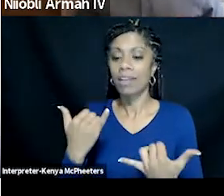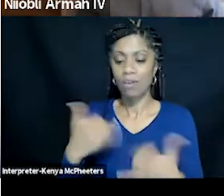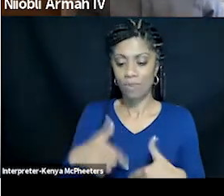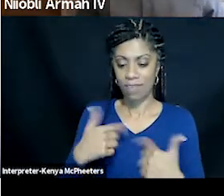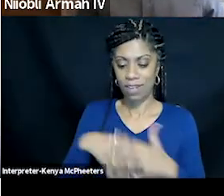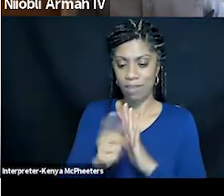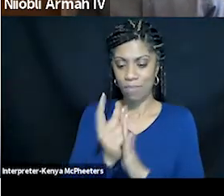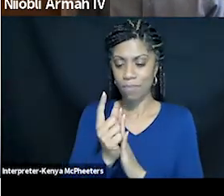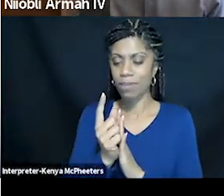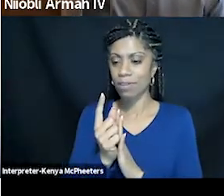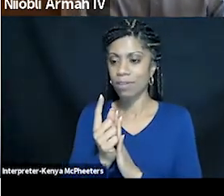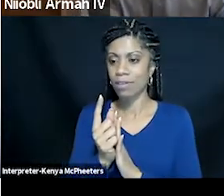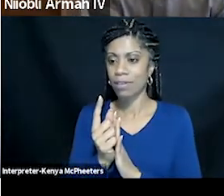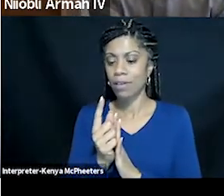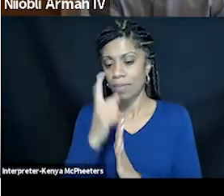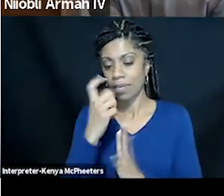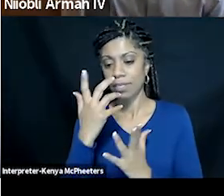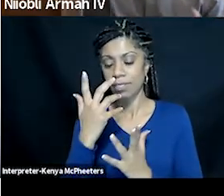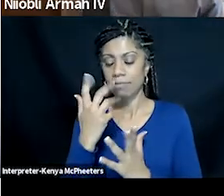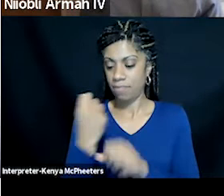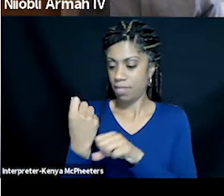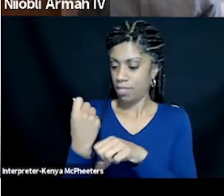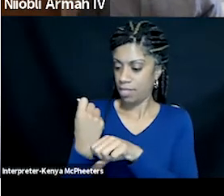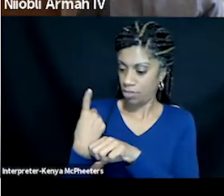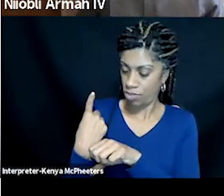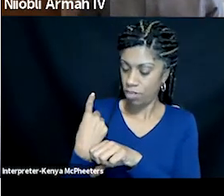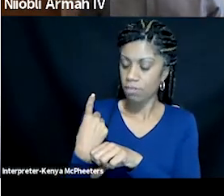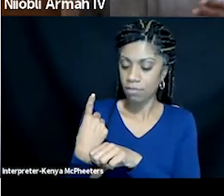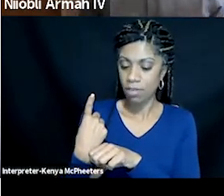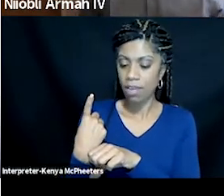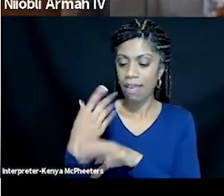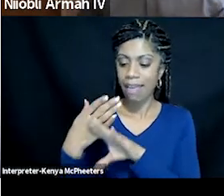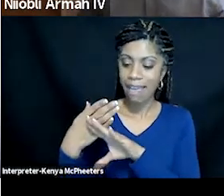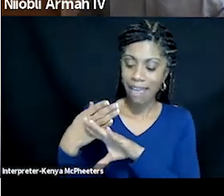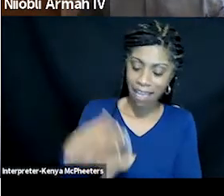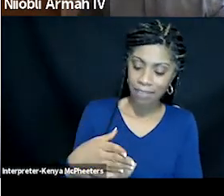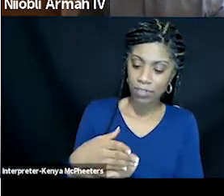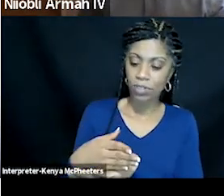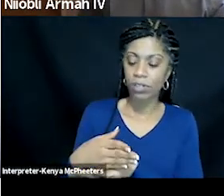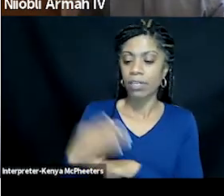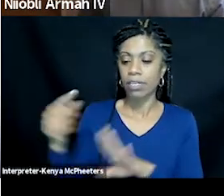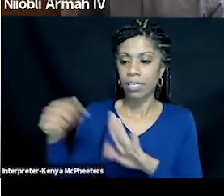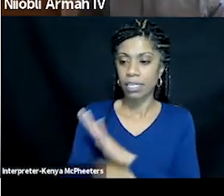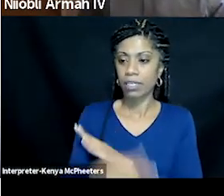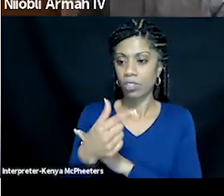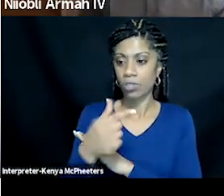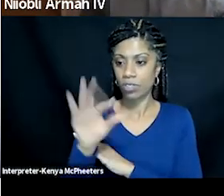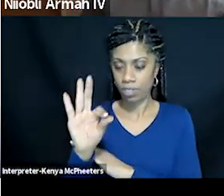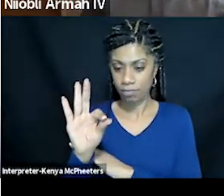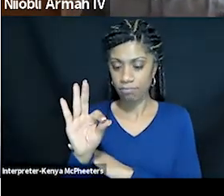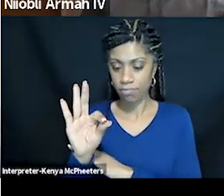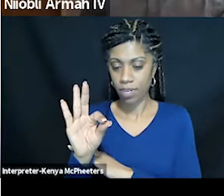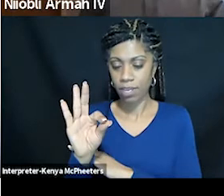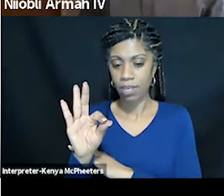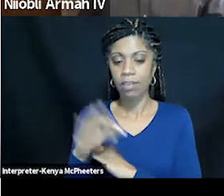end of last year, after the murder of George Floyd, the corporate sector donated multi-million dollars to the issue of racial